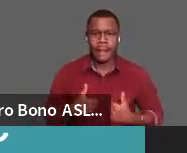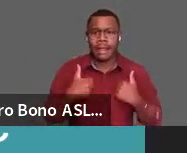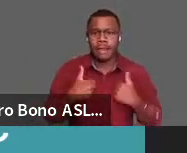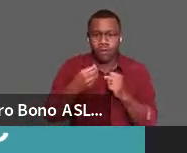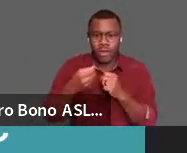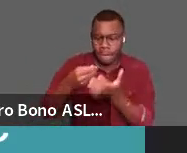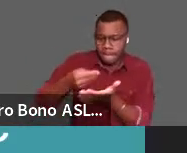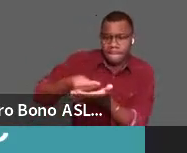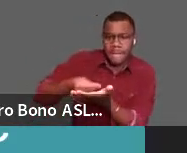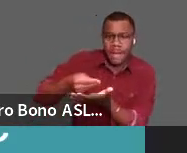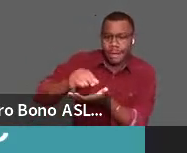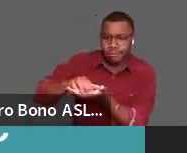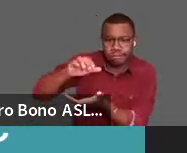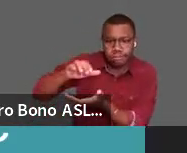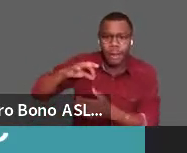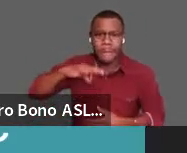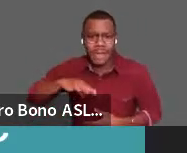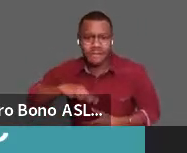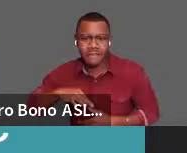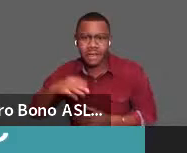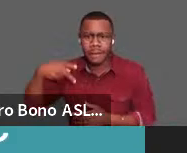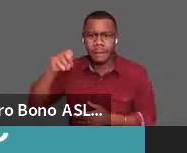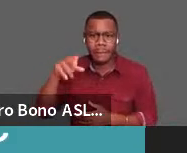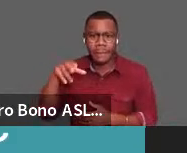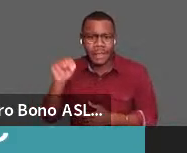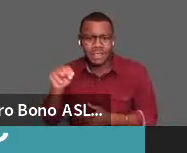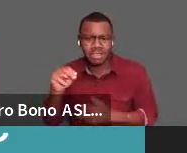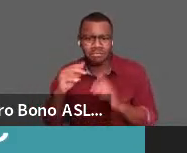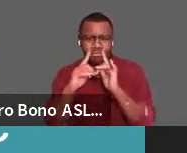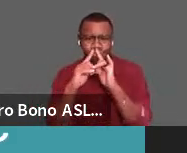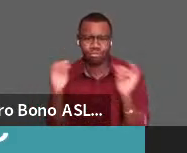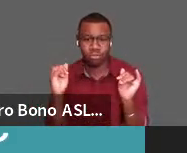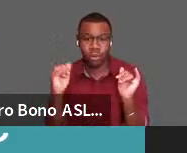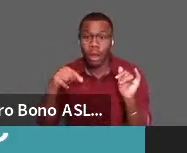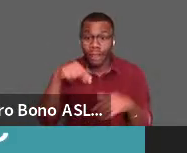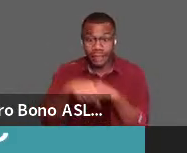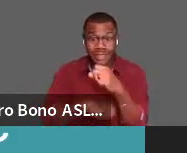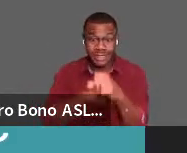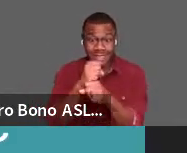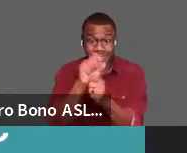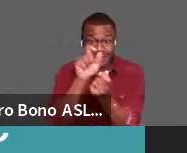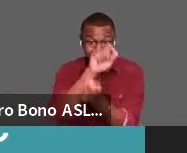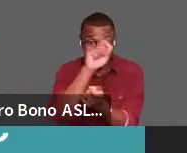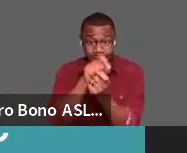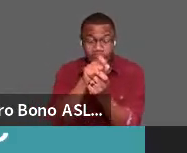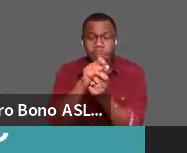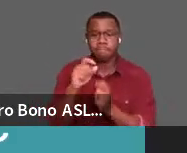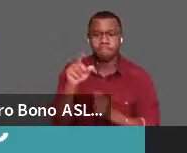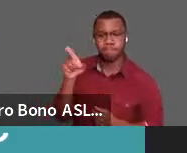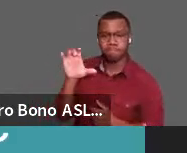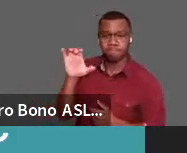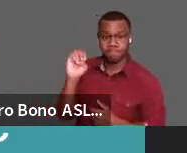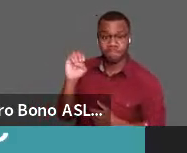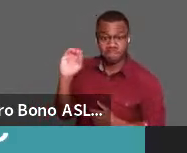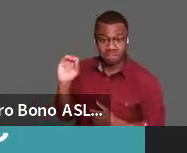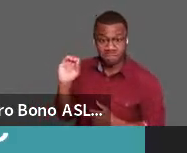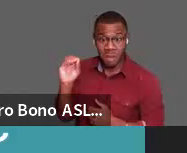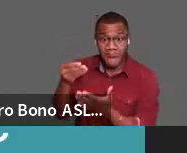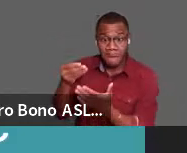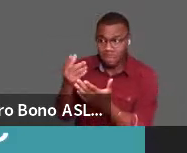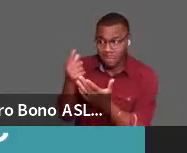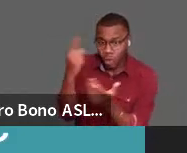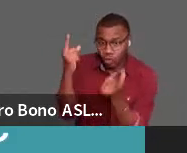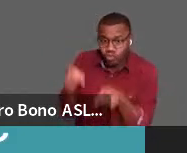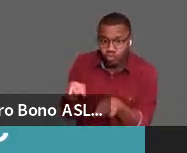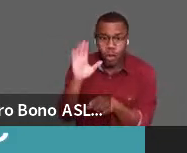benefits, pension, et cetera. And so this year specifically, we were able to get the CEO to allocate $70 million to